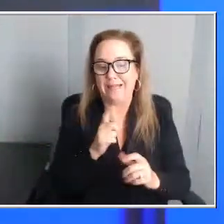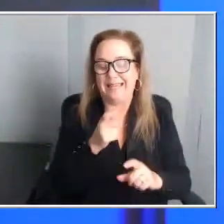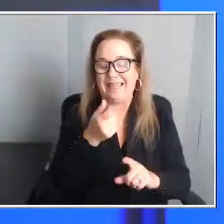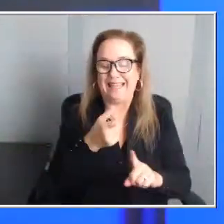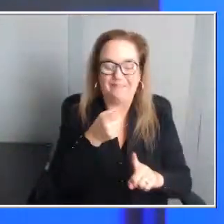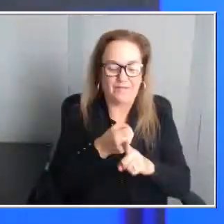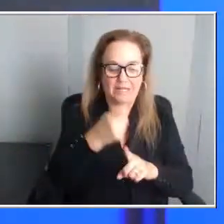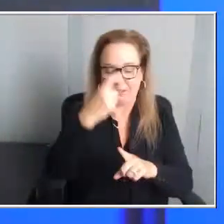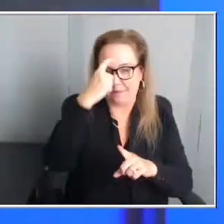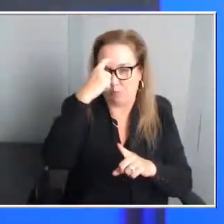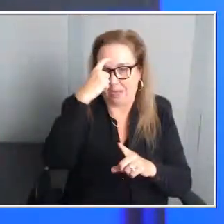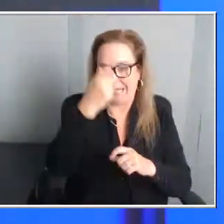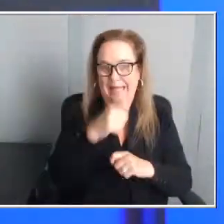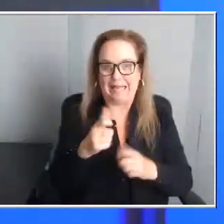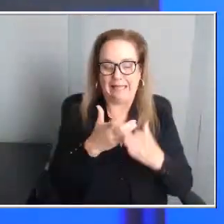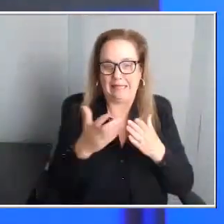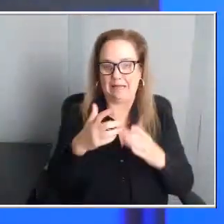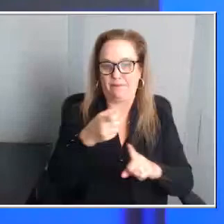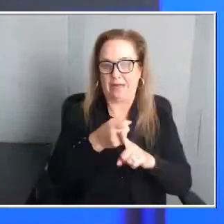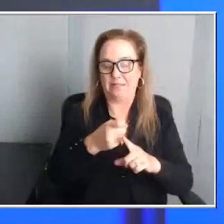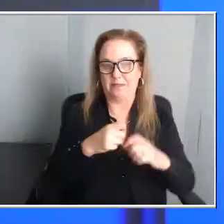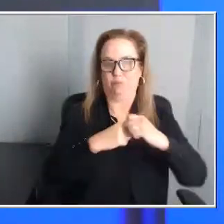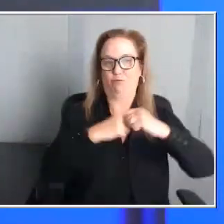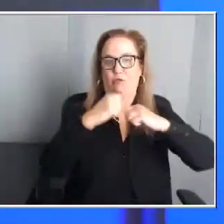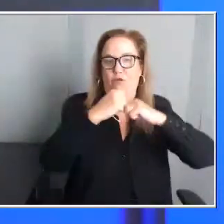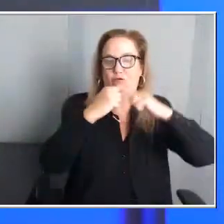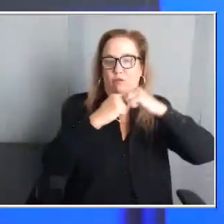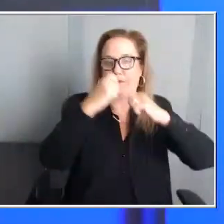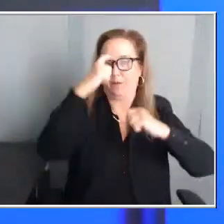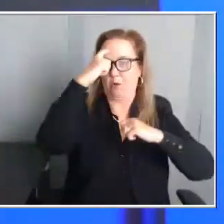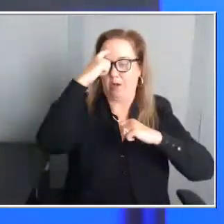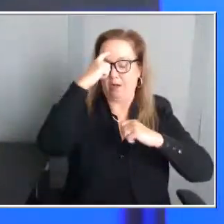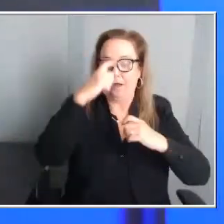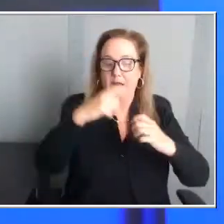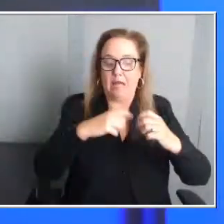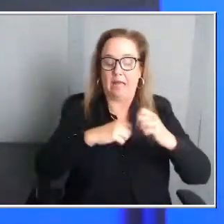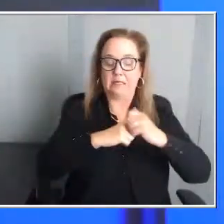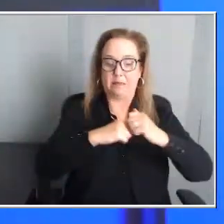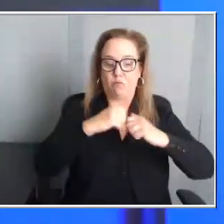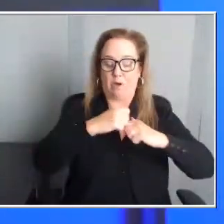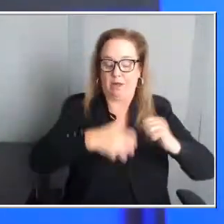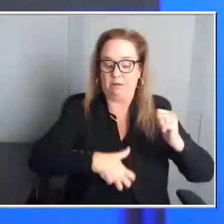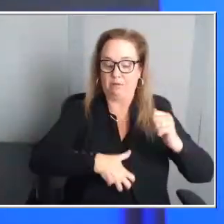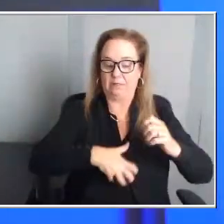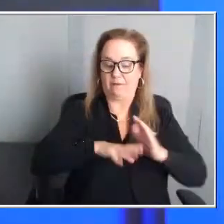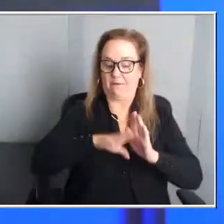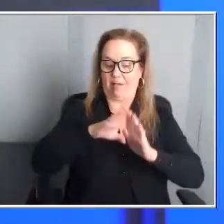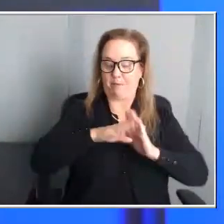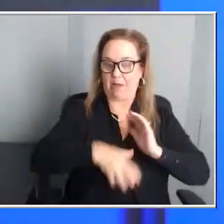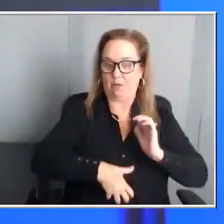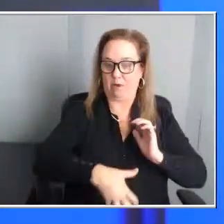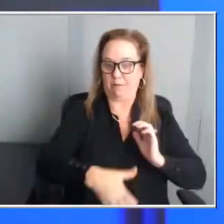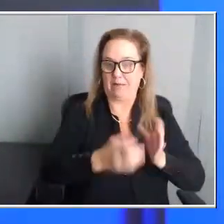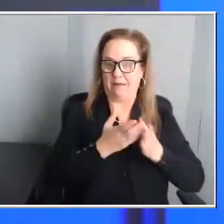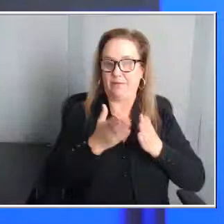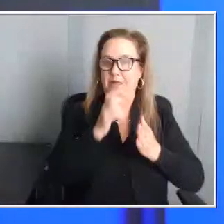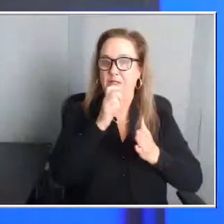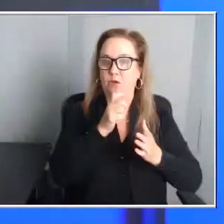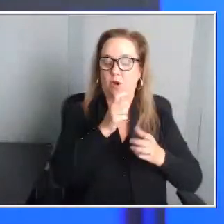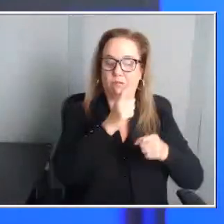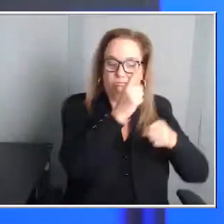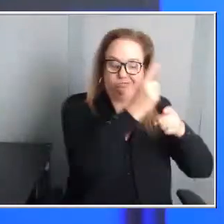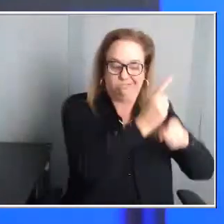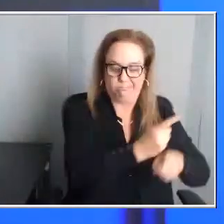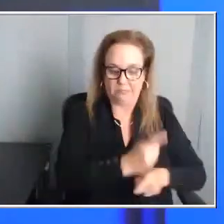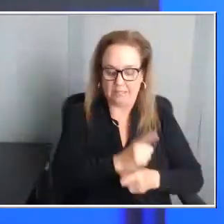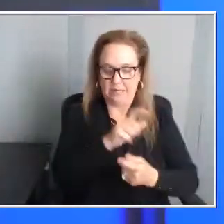of the brain. So for example, as the brain is forming in the womb, if things don't go exactly as they